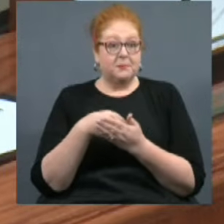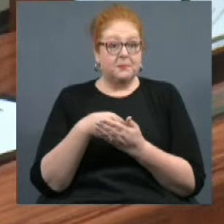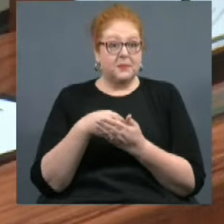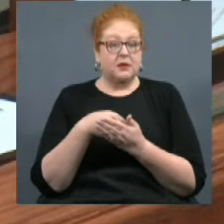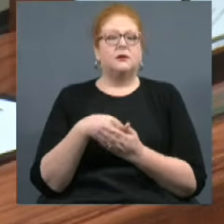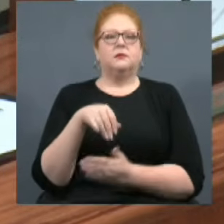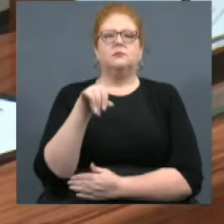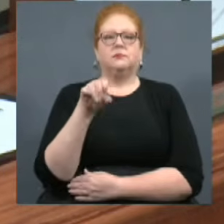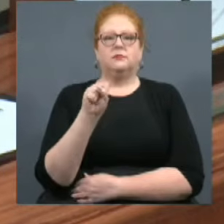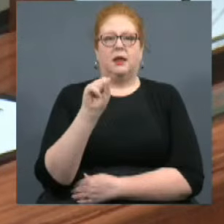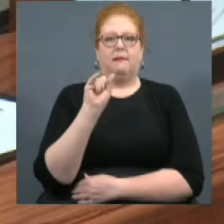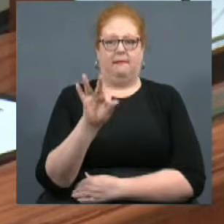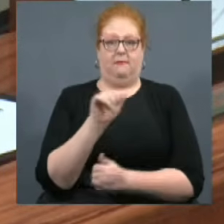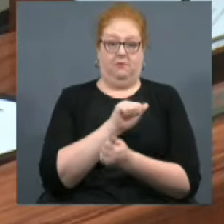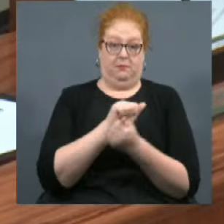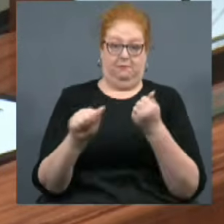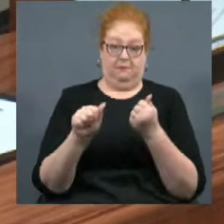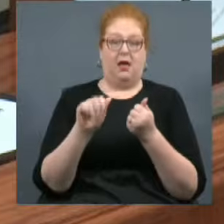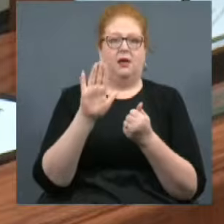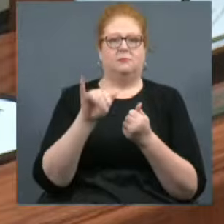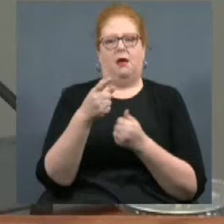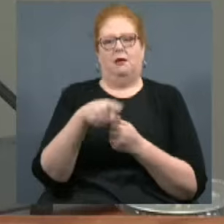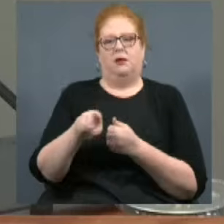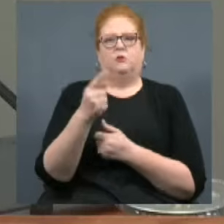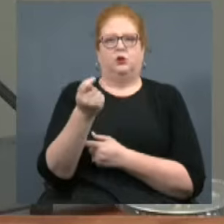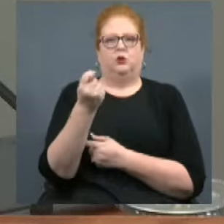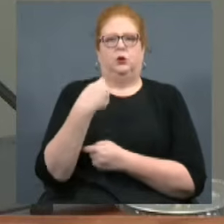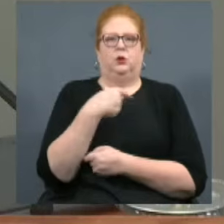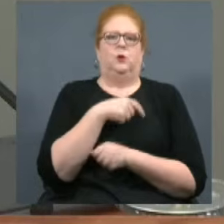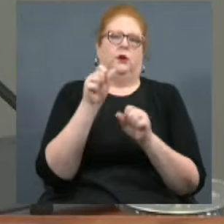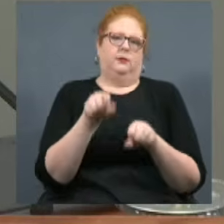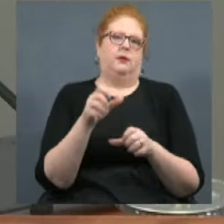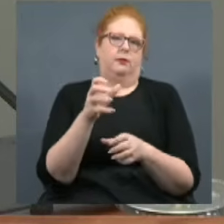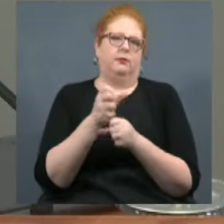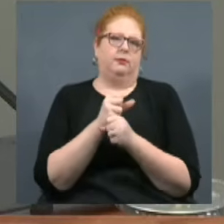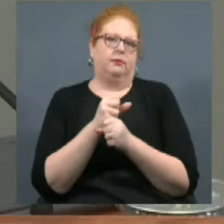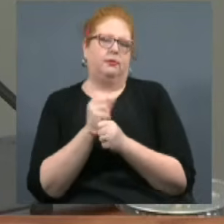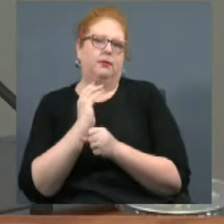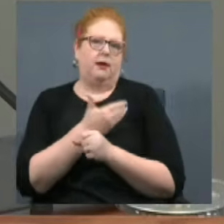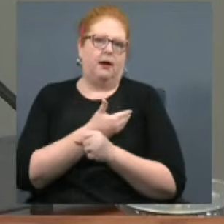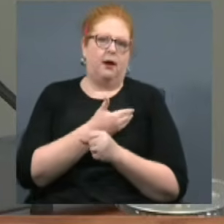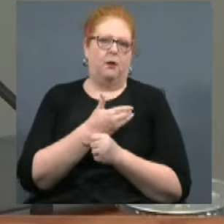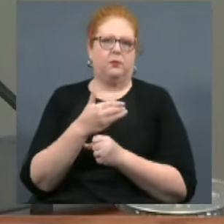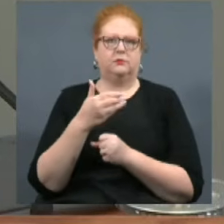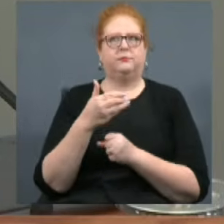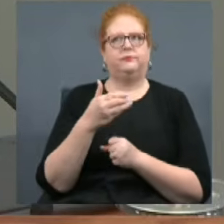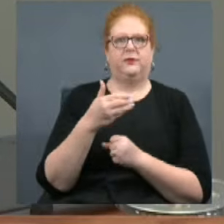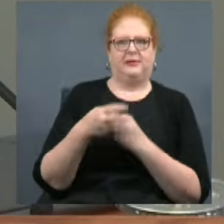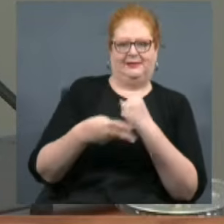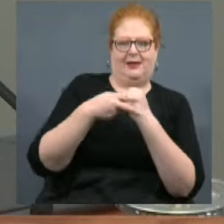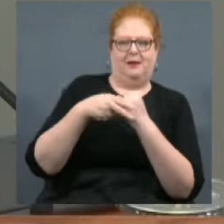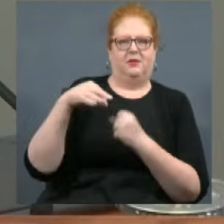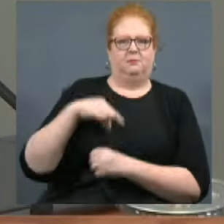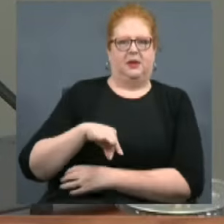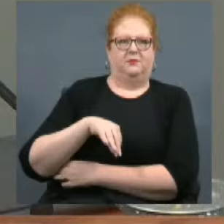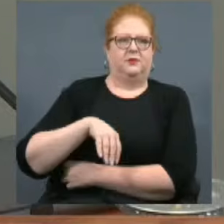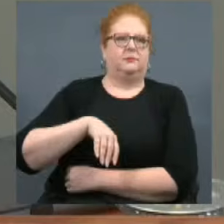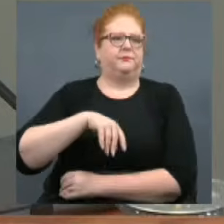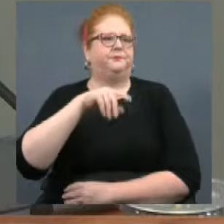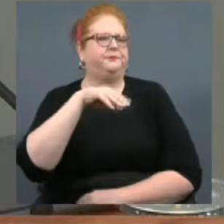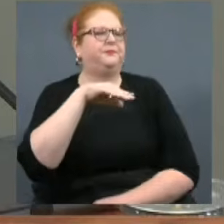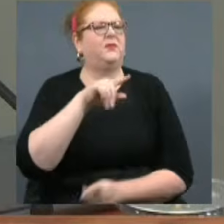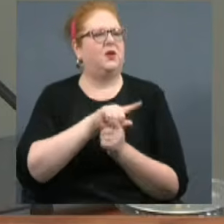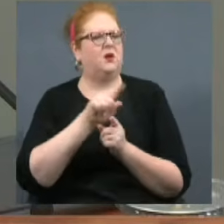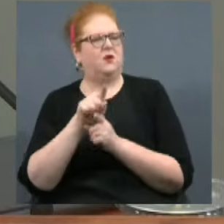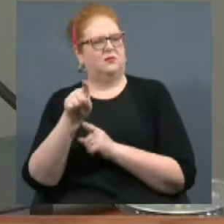and my last and final question is, Coast Guard said that they were gonna charge us 35,000 plus a